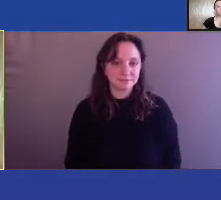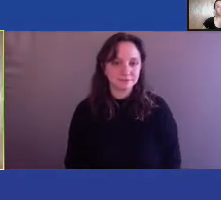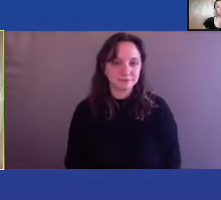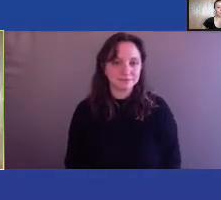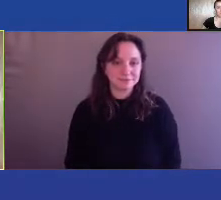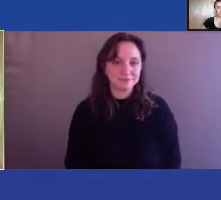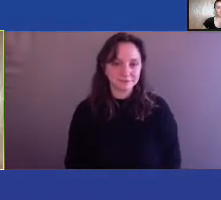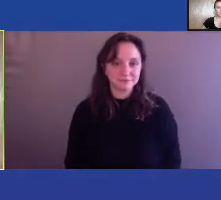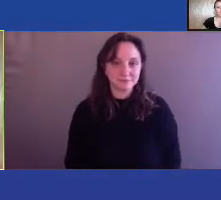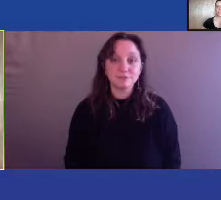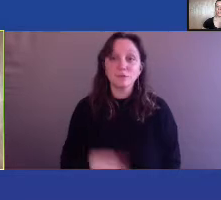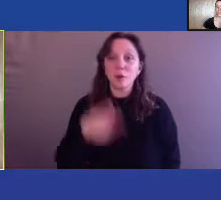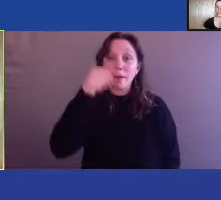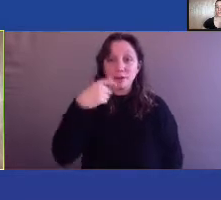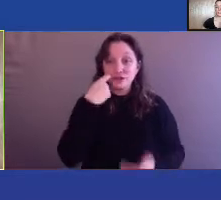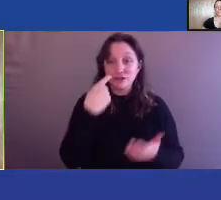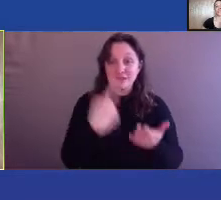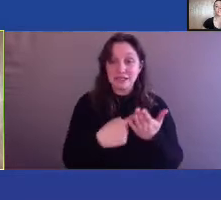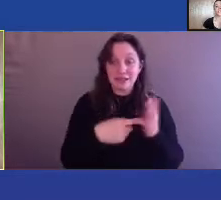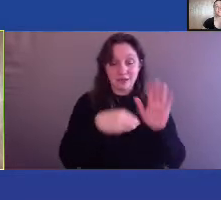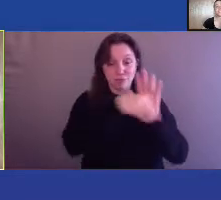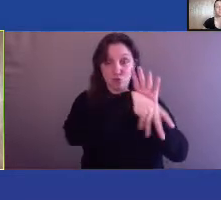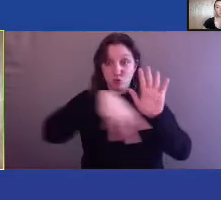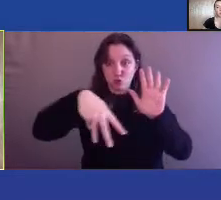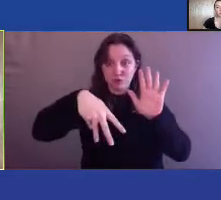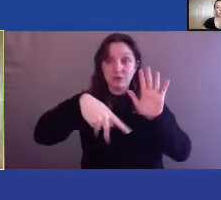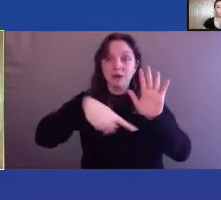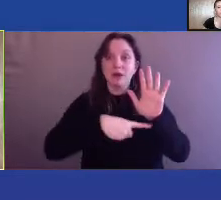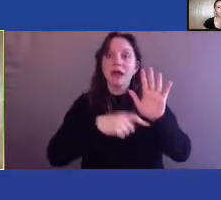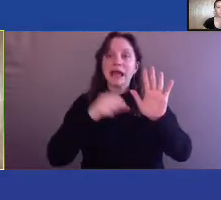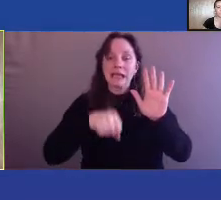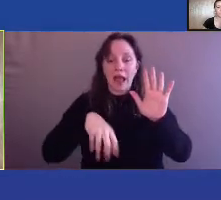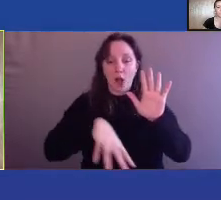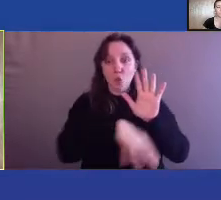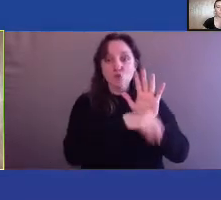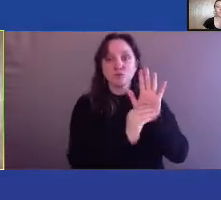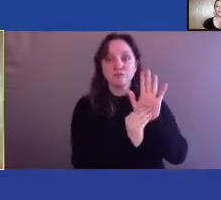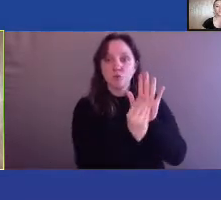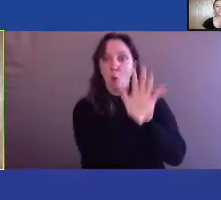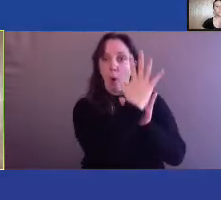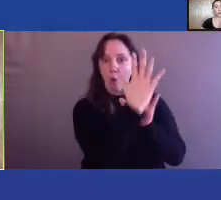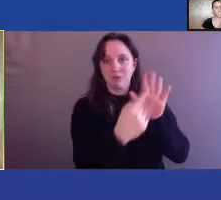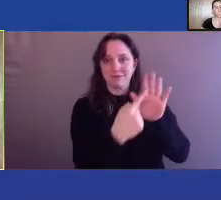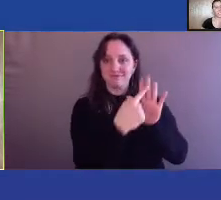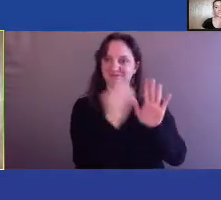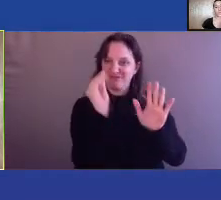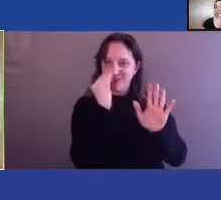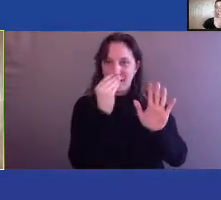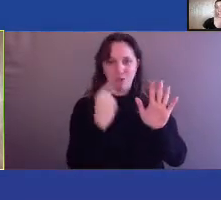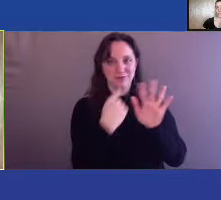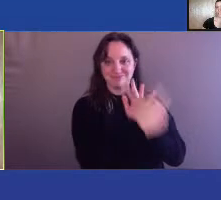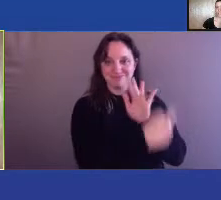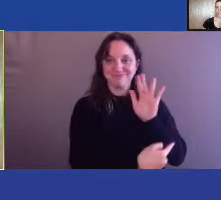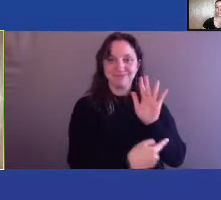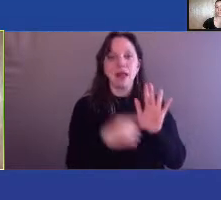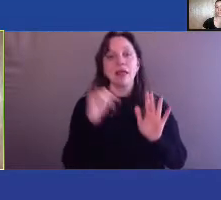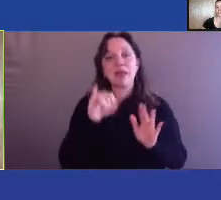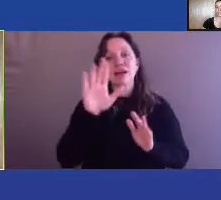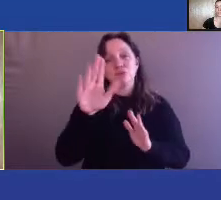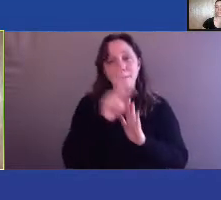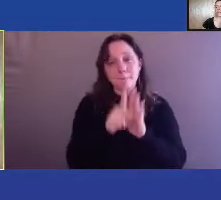So the roots of your activism can grow and flourish into the flower of advocacy, which is policy or